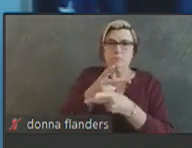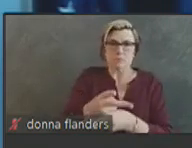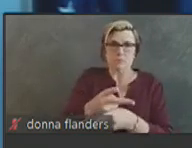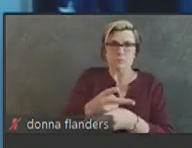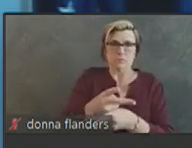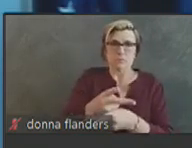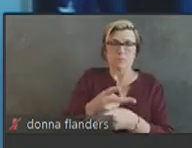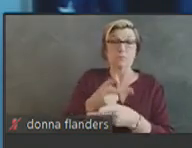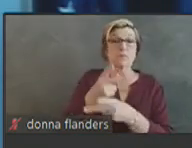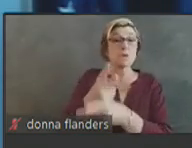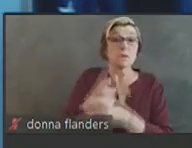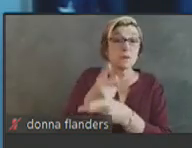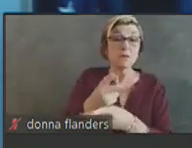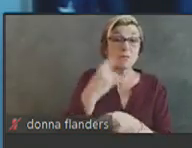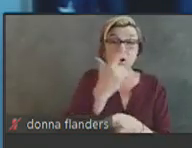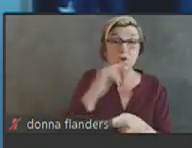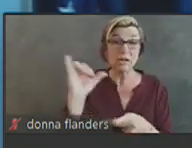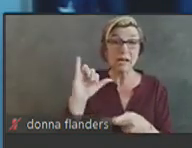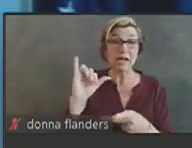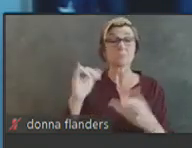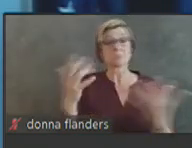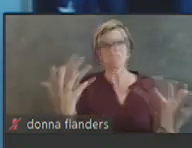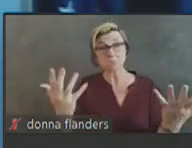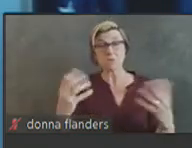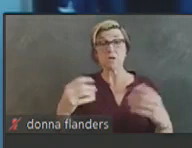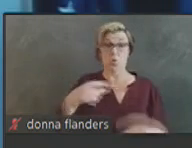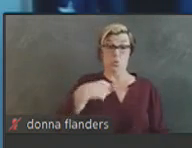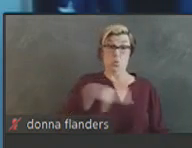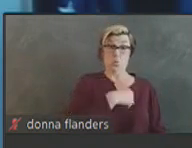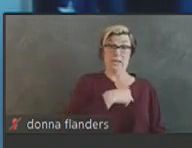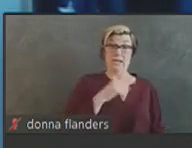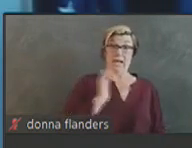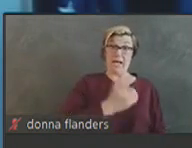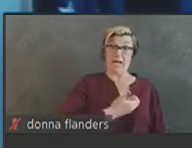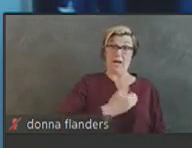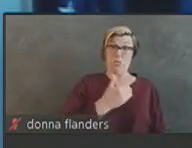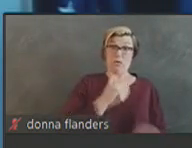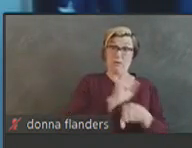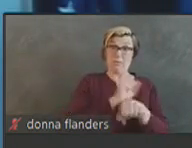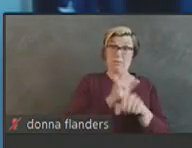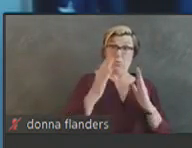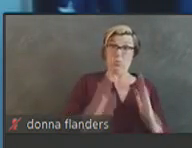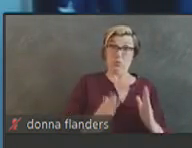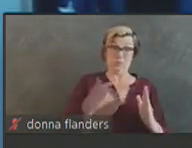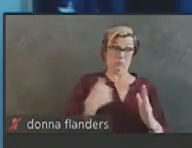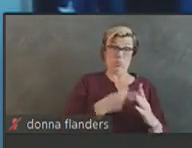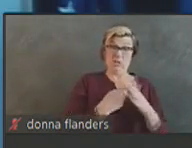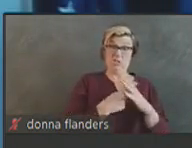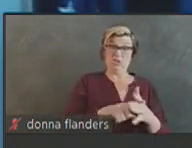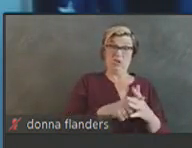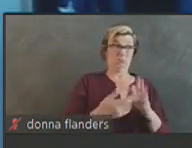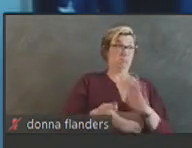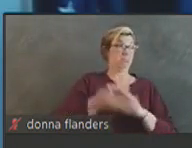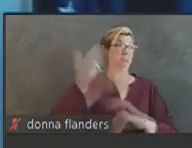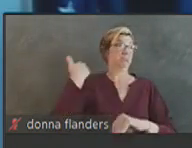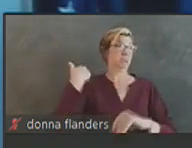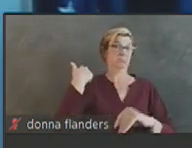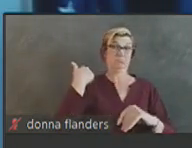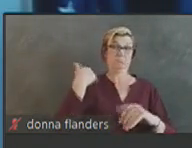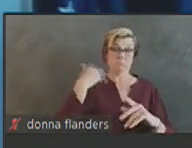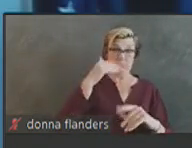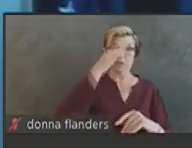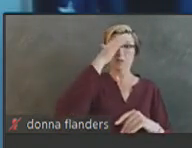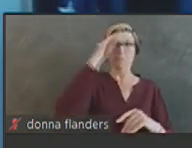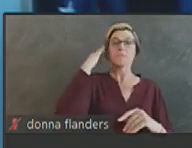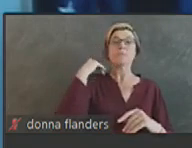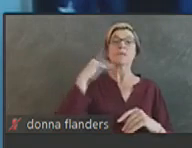the DeKalb County government that we implemented some 30 days before the first executive order was issued is that